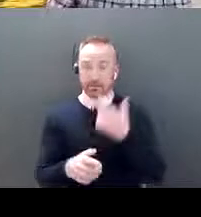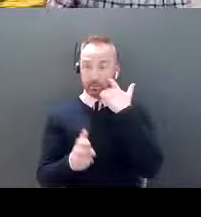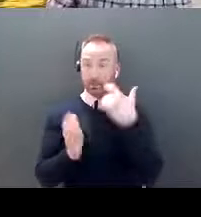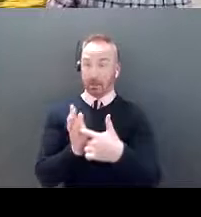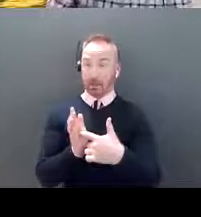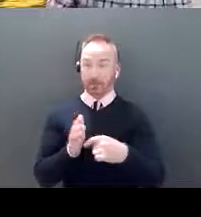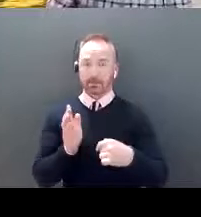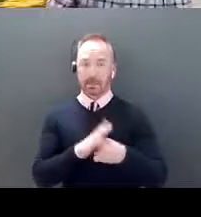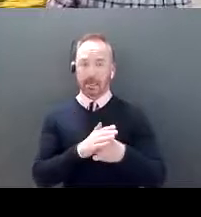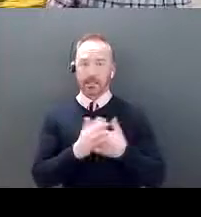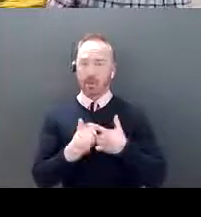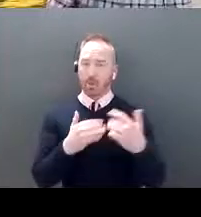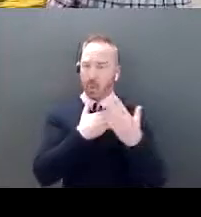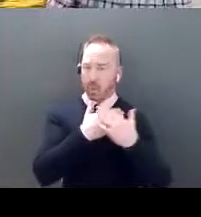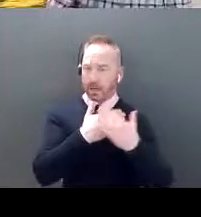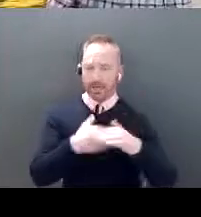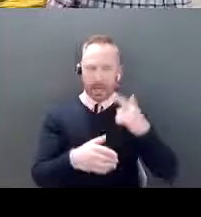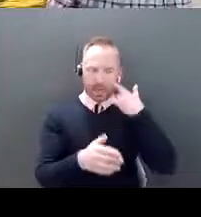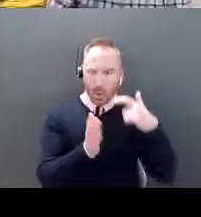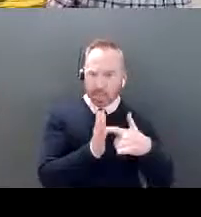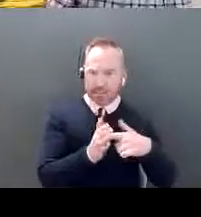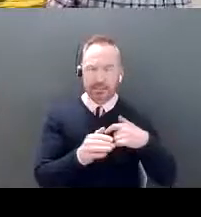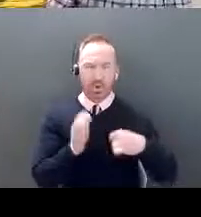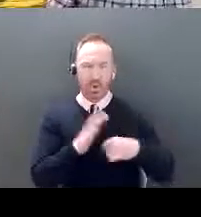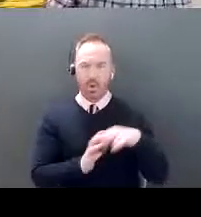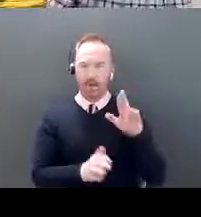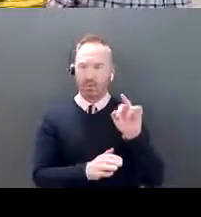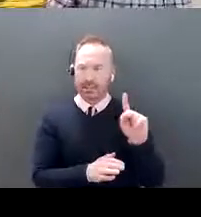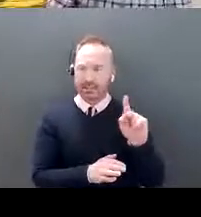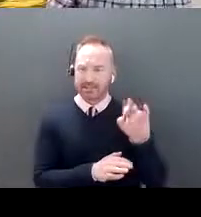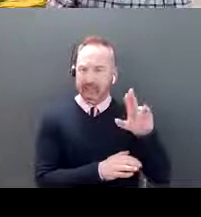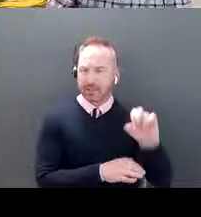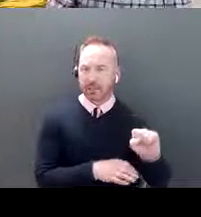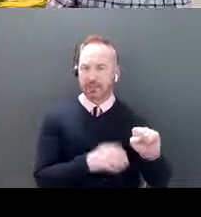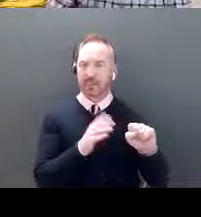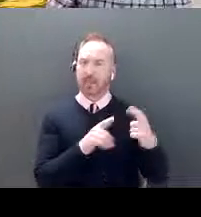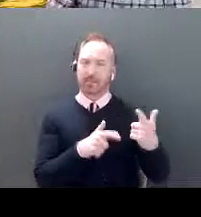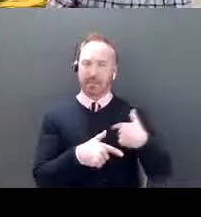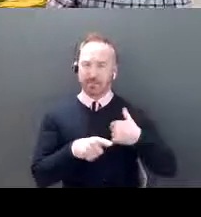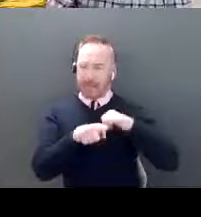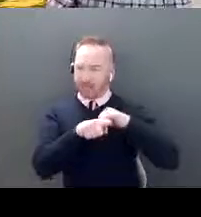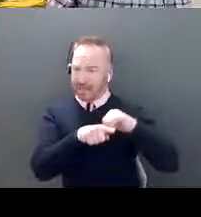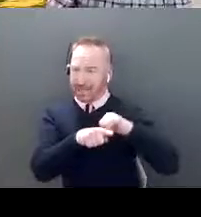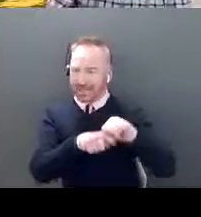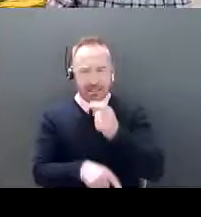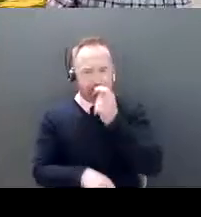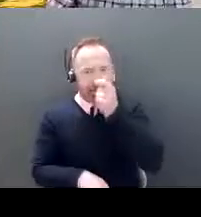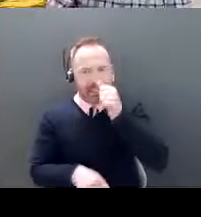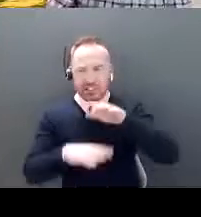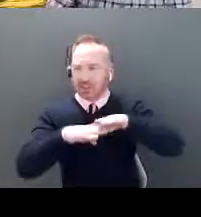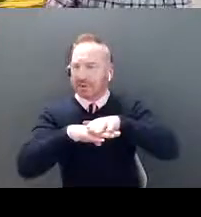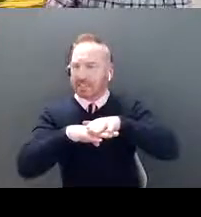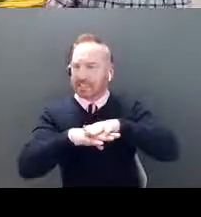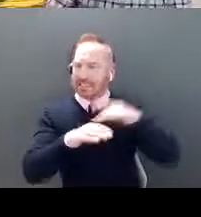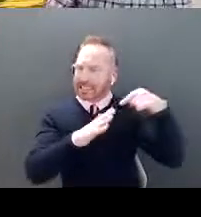recognize warning signs and risk factors. They don't get a lot of training in it. And, you know, sort of the systemic sort